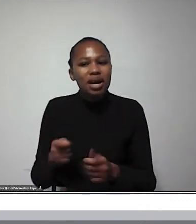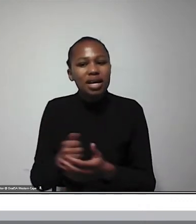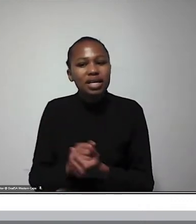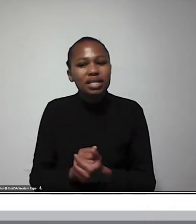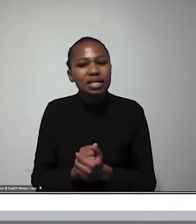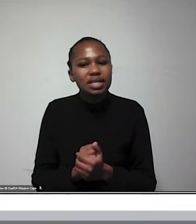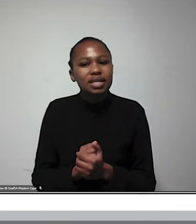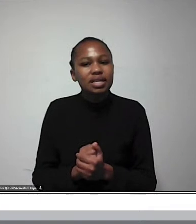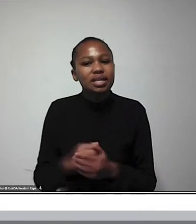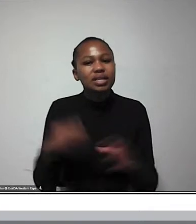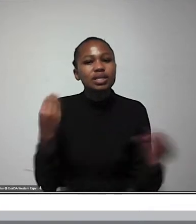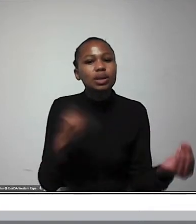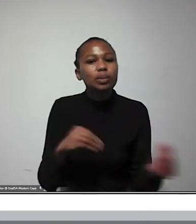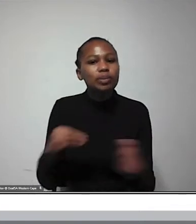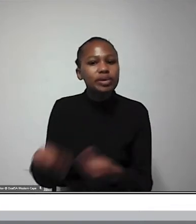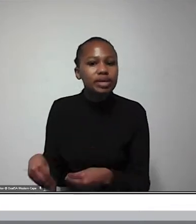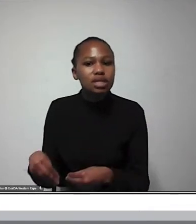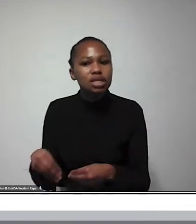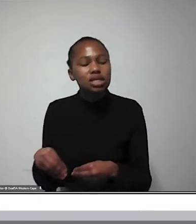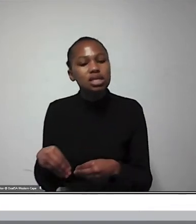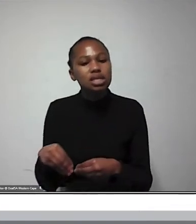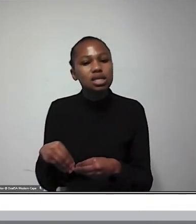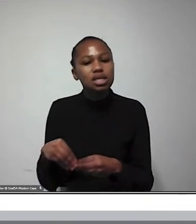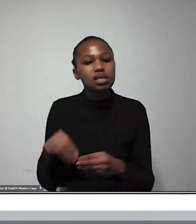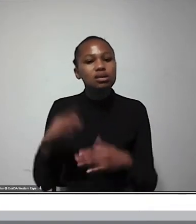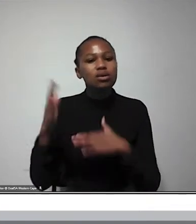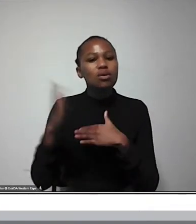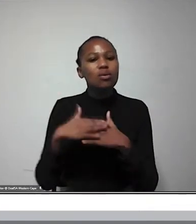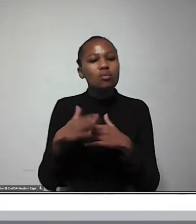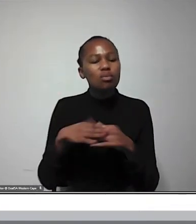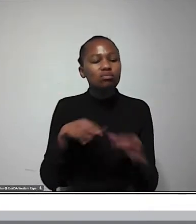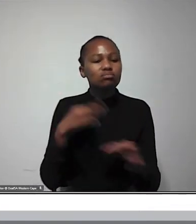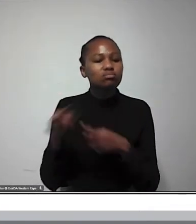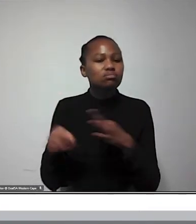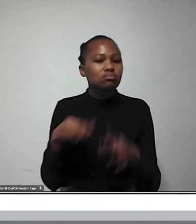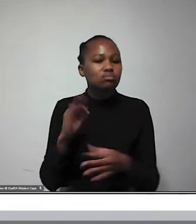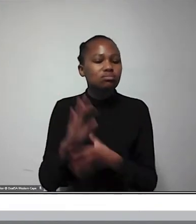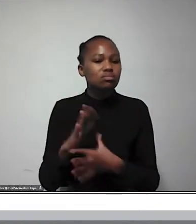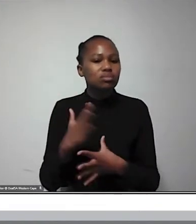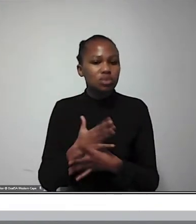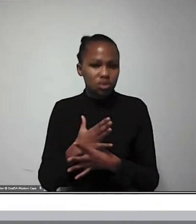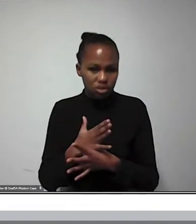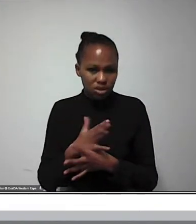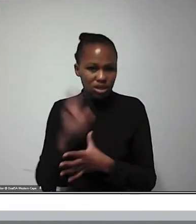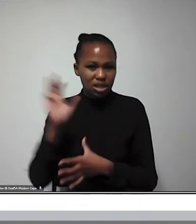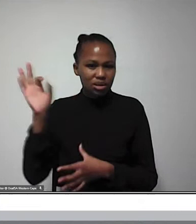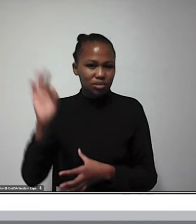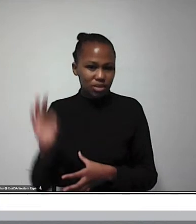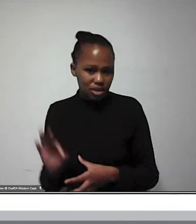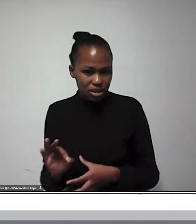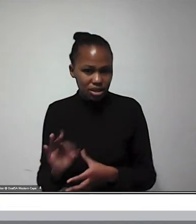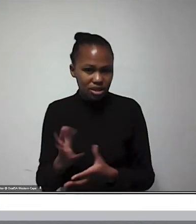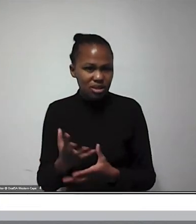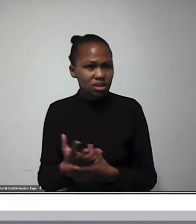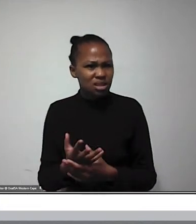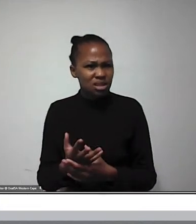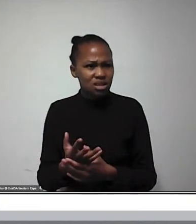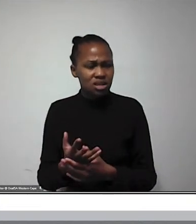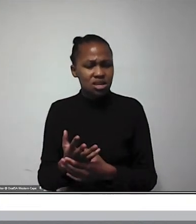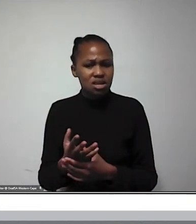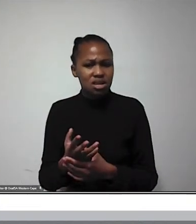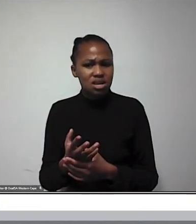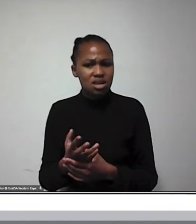We're busy running more of an analysis to see, because 97% of products are already duty free into the US.